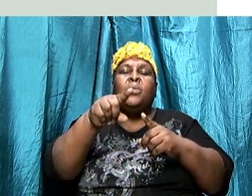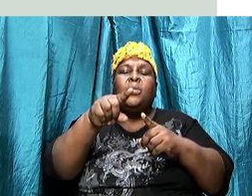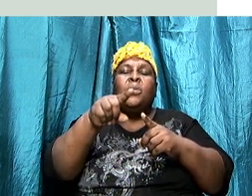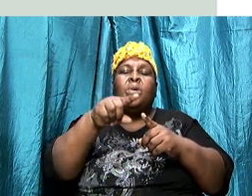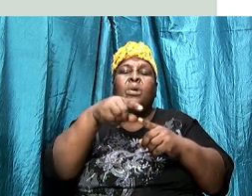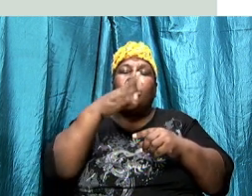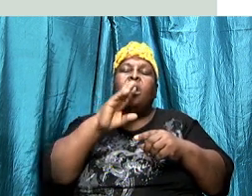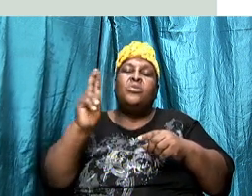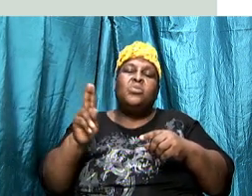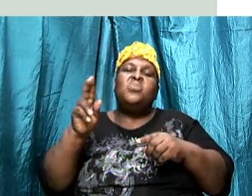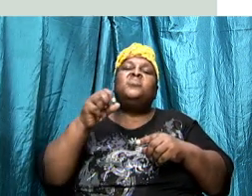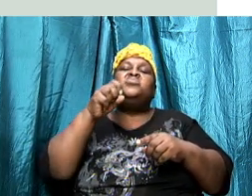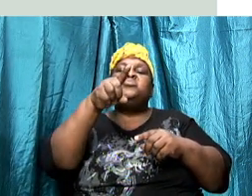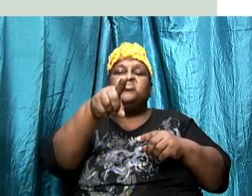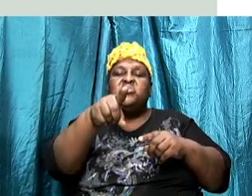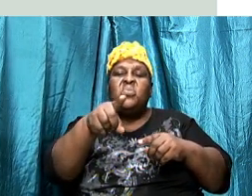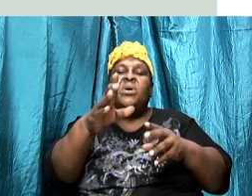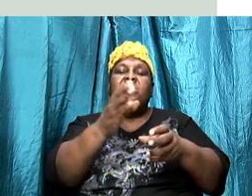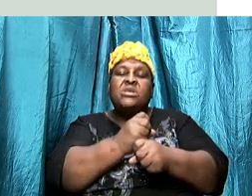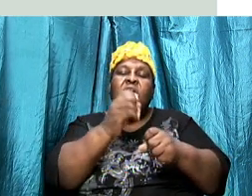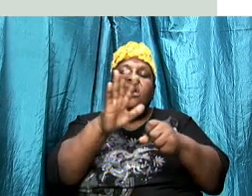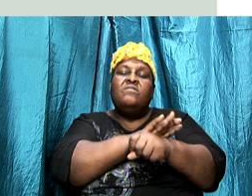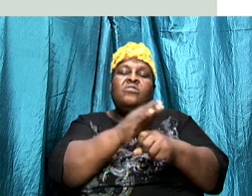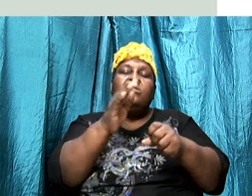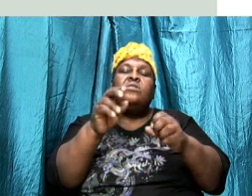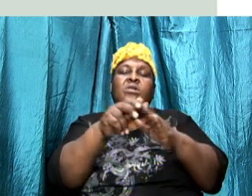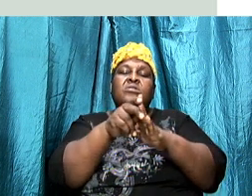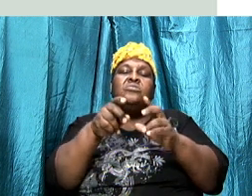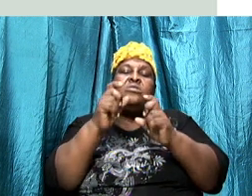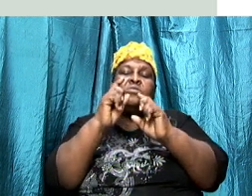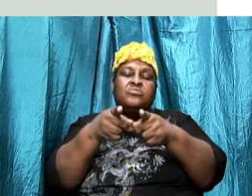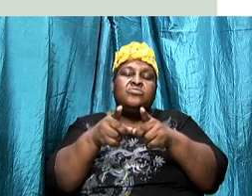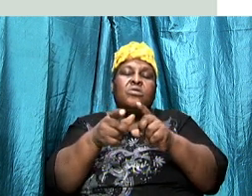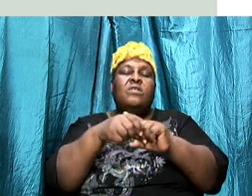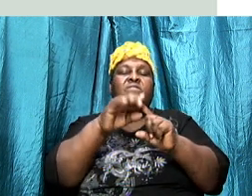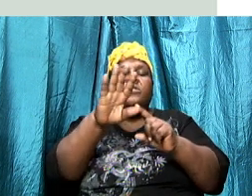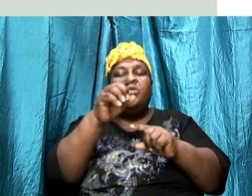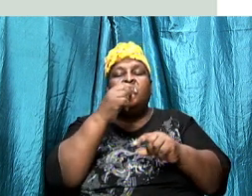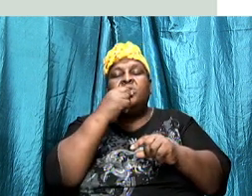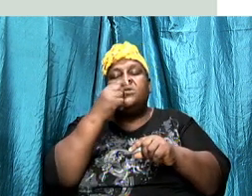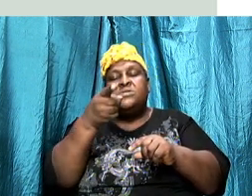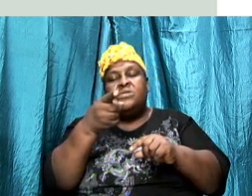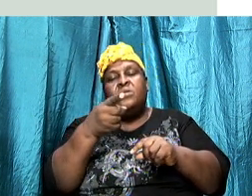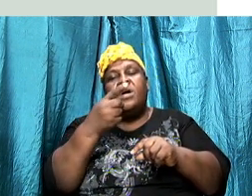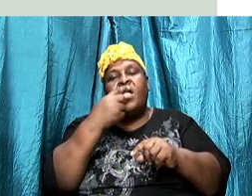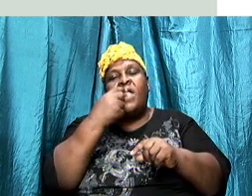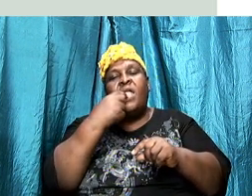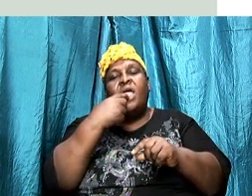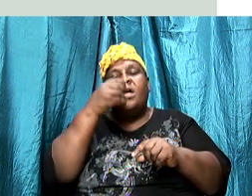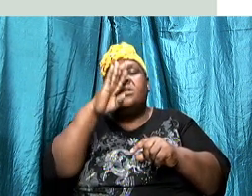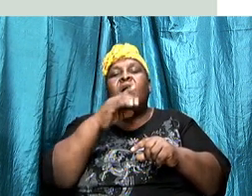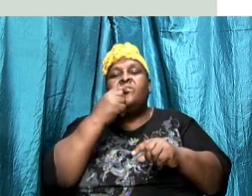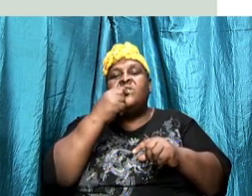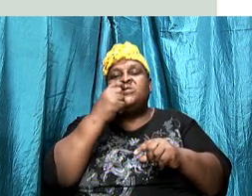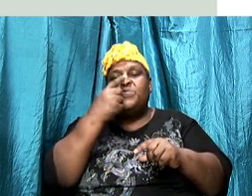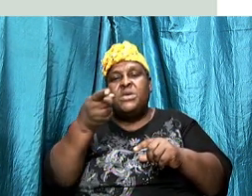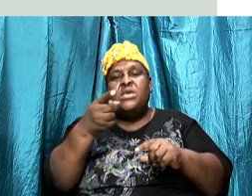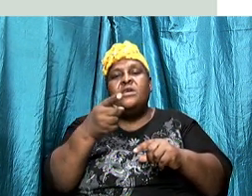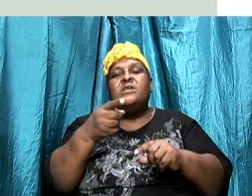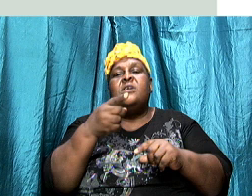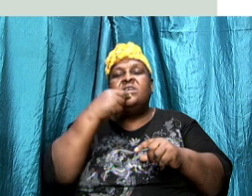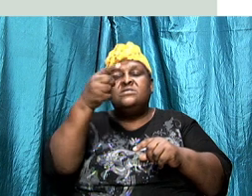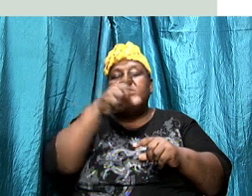God takes control of your tongue, and you speak. Thus saith the Lord, and God is actually